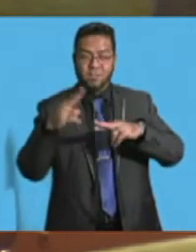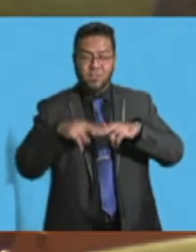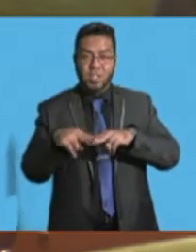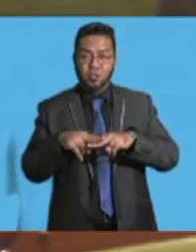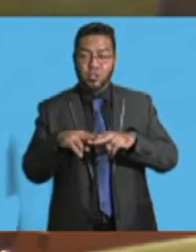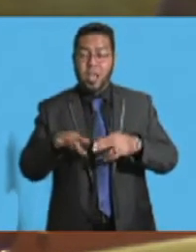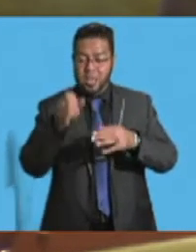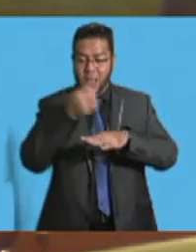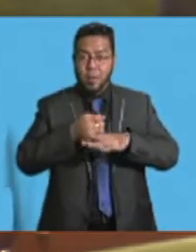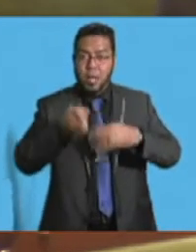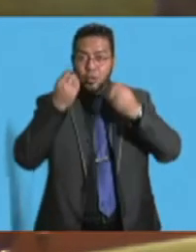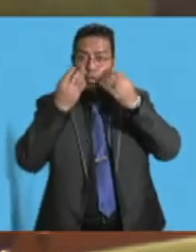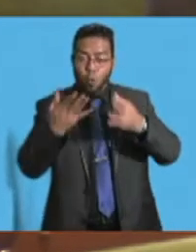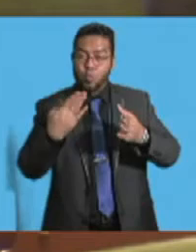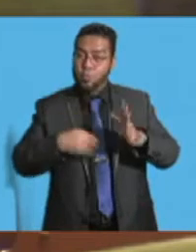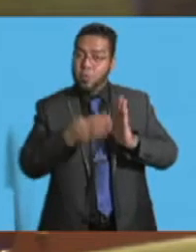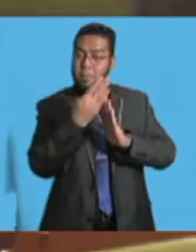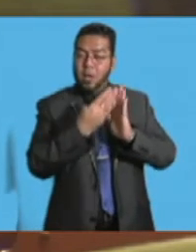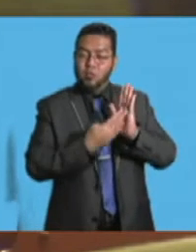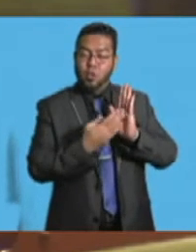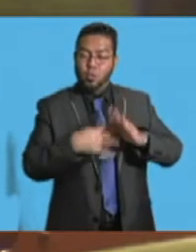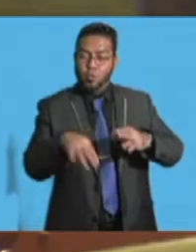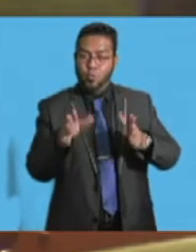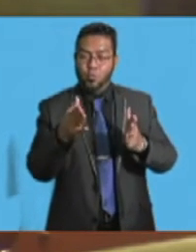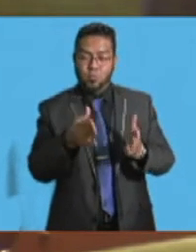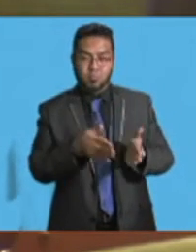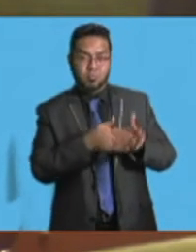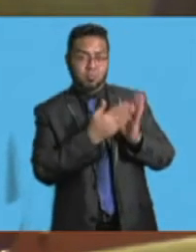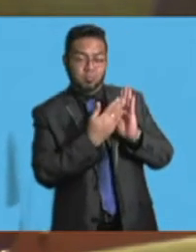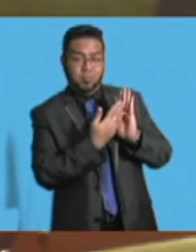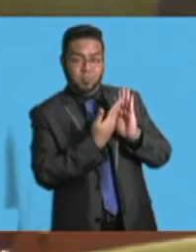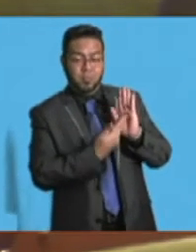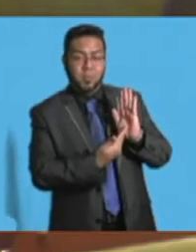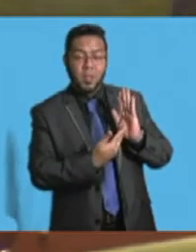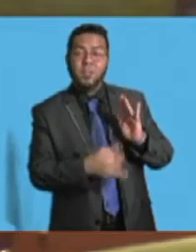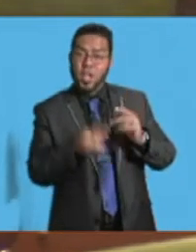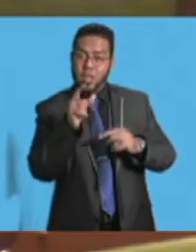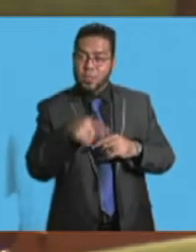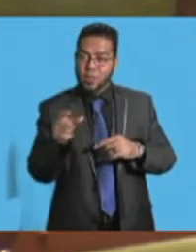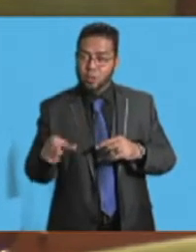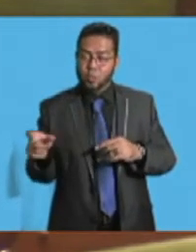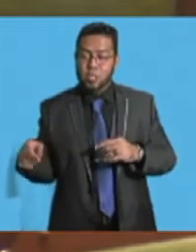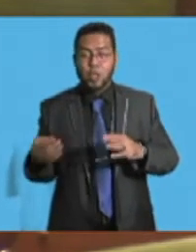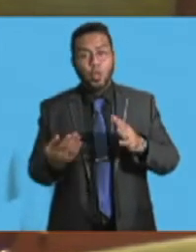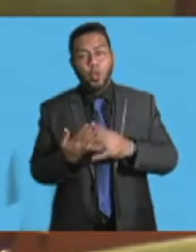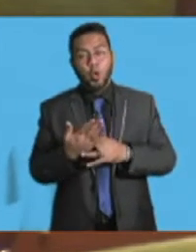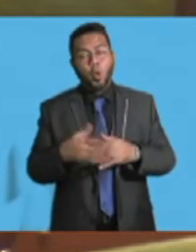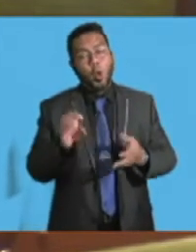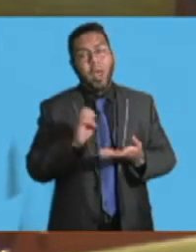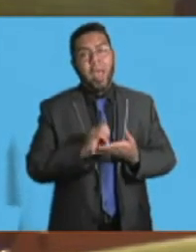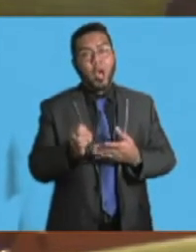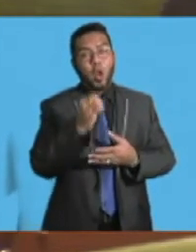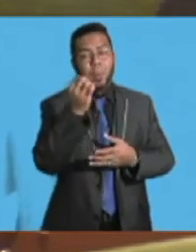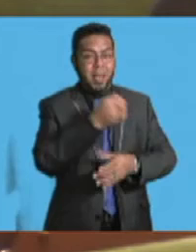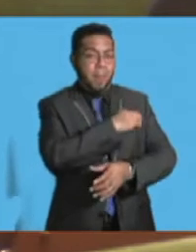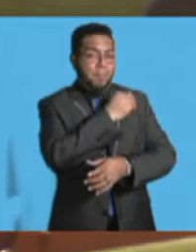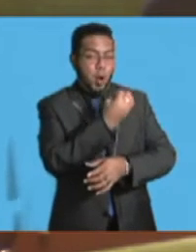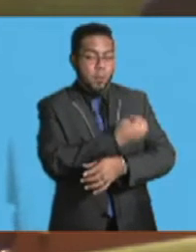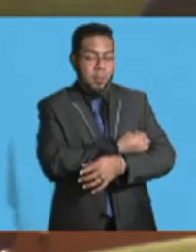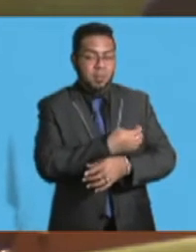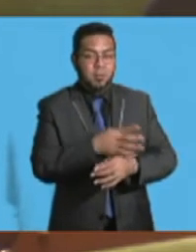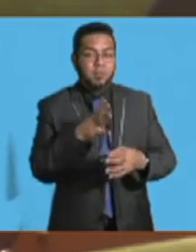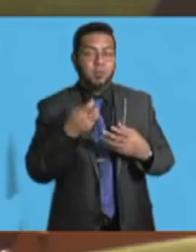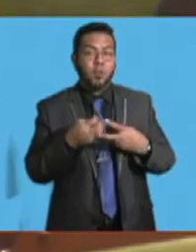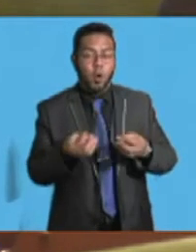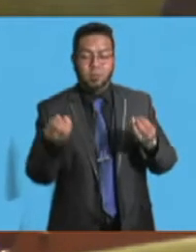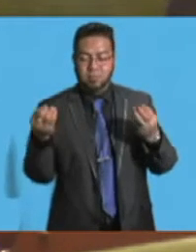through this budget its commitment to the uplifting of individuals through economic empowerment as a way and means of building a